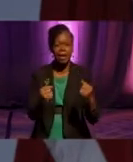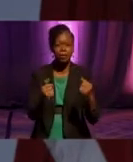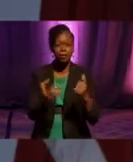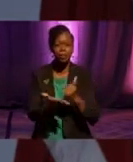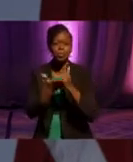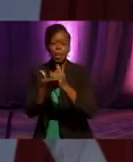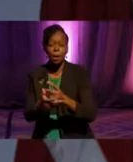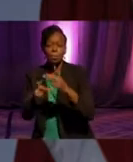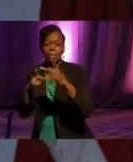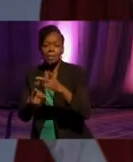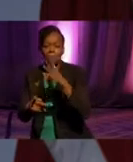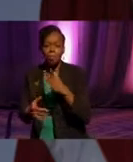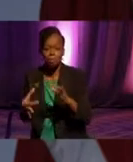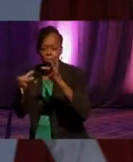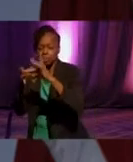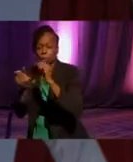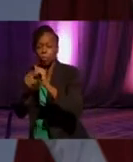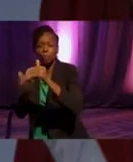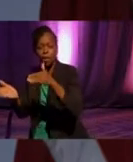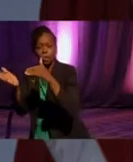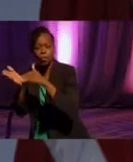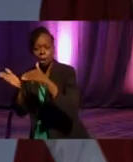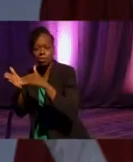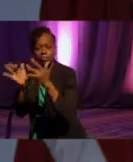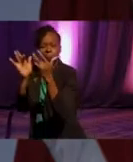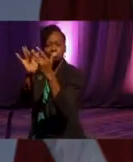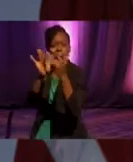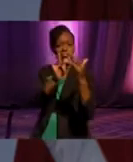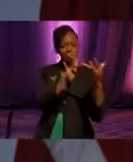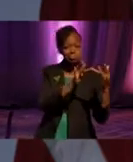doctors. And in the coming budget, we've allocated